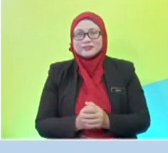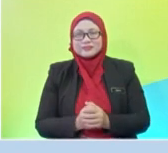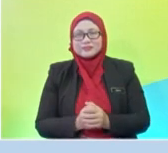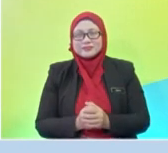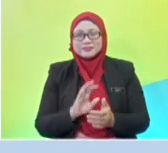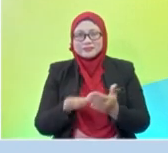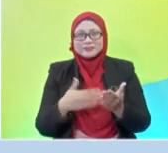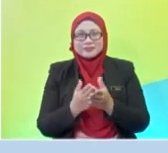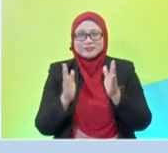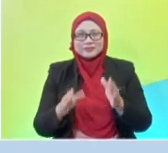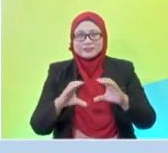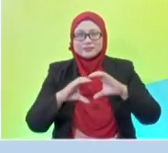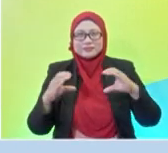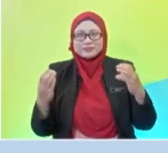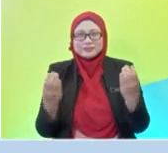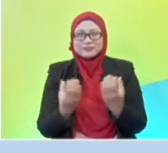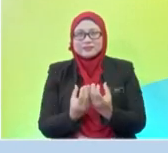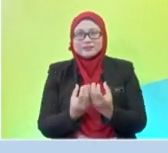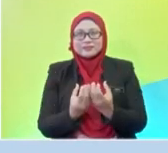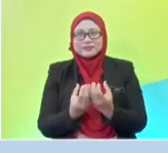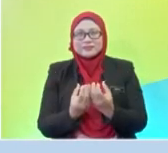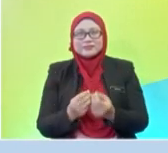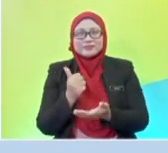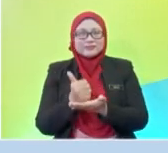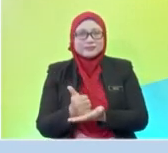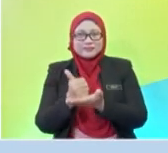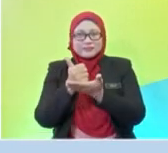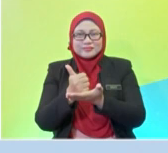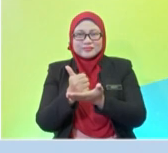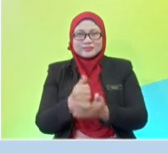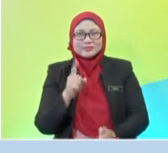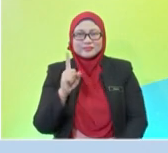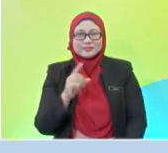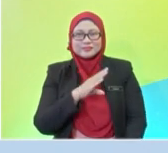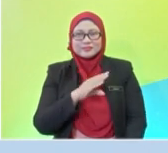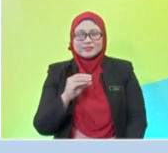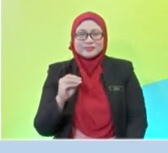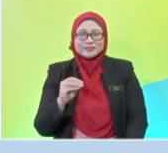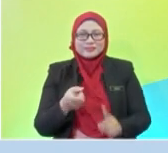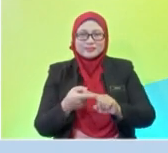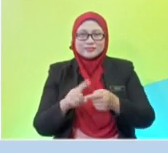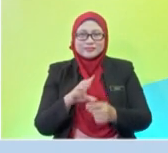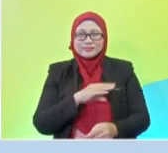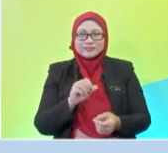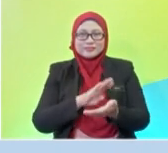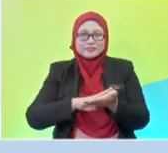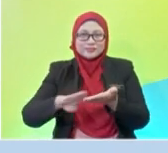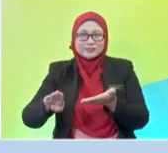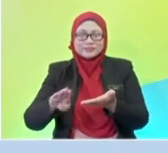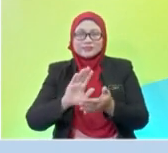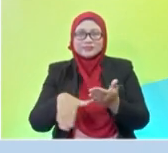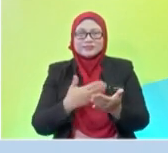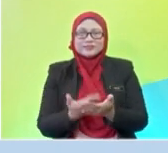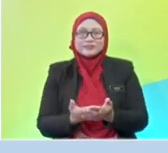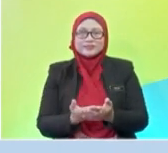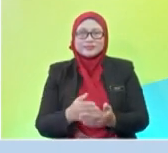around. They helped one another and cleaned everything together. The